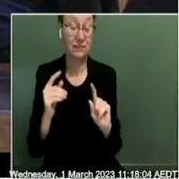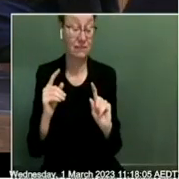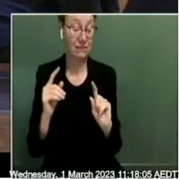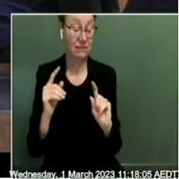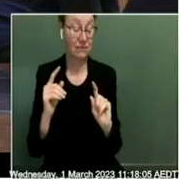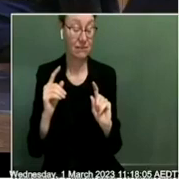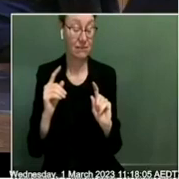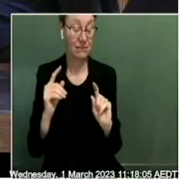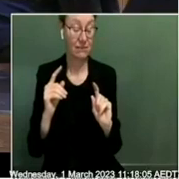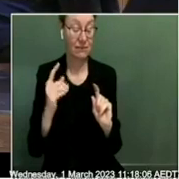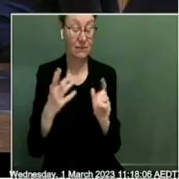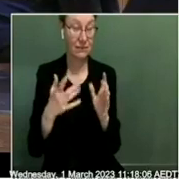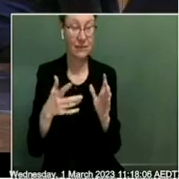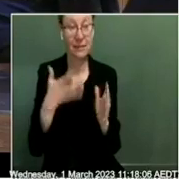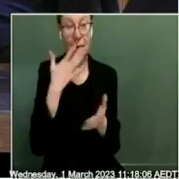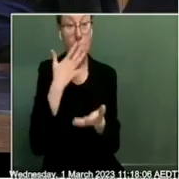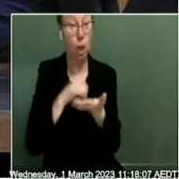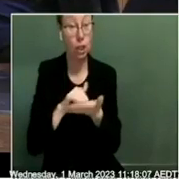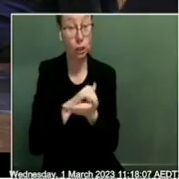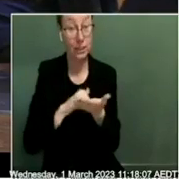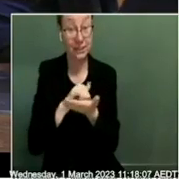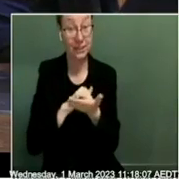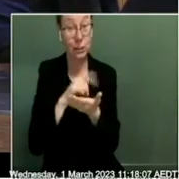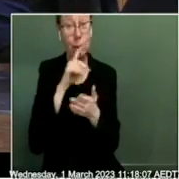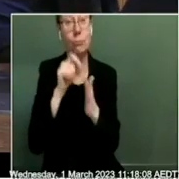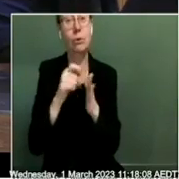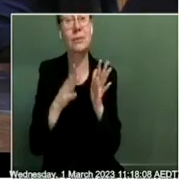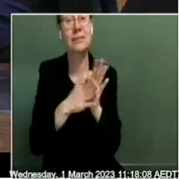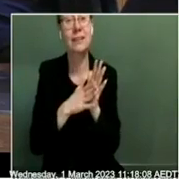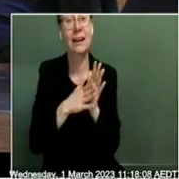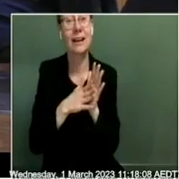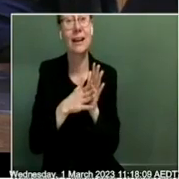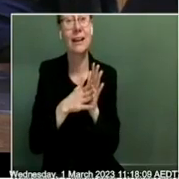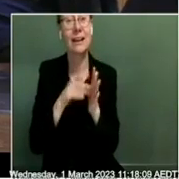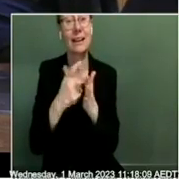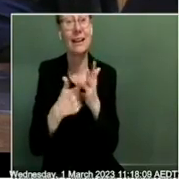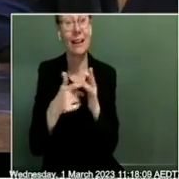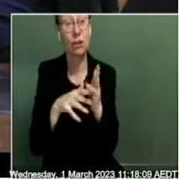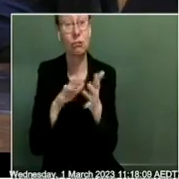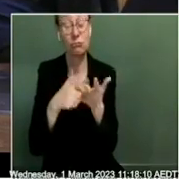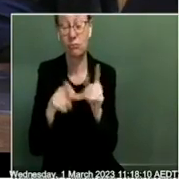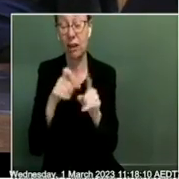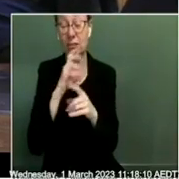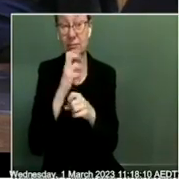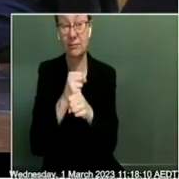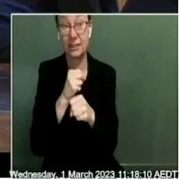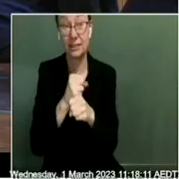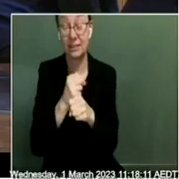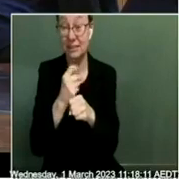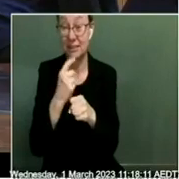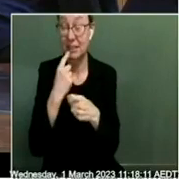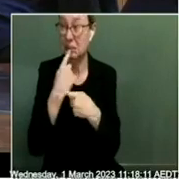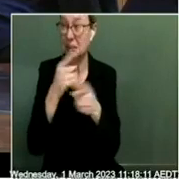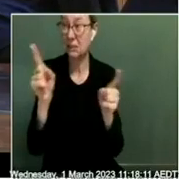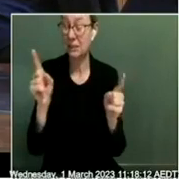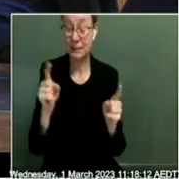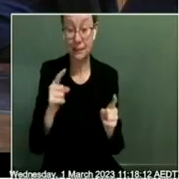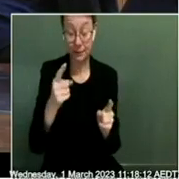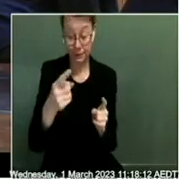vigils, sitting outside of the cup of teas. And she just said, all this money's being poured into cup of teas